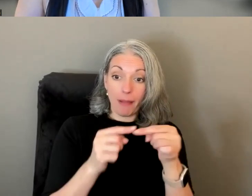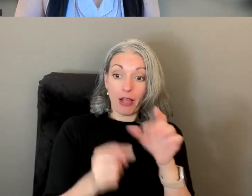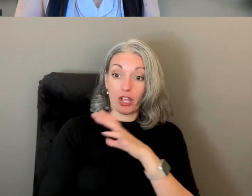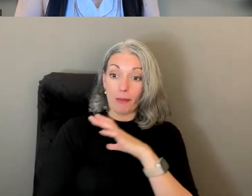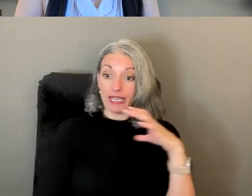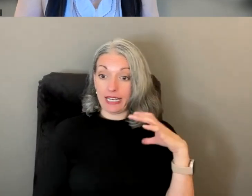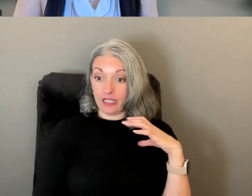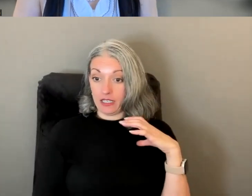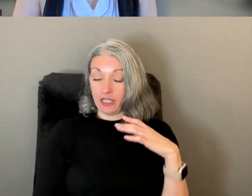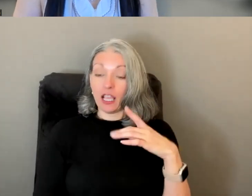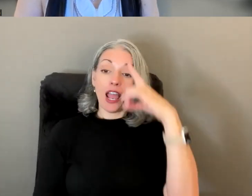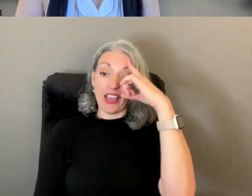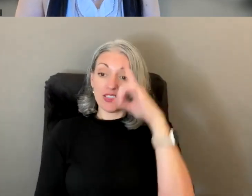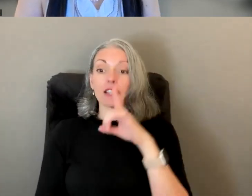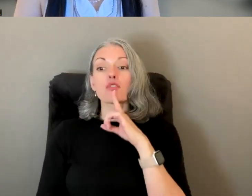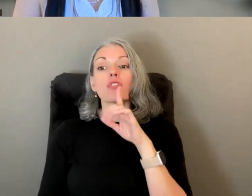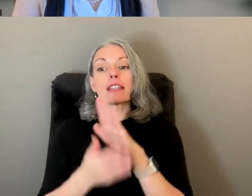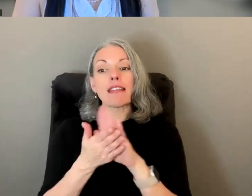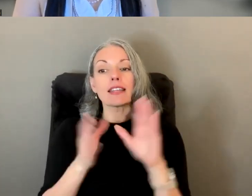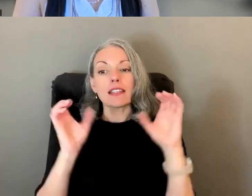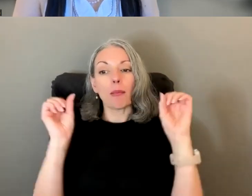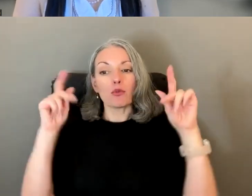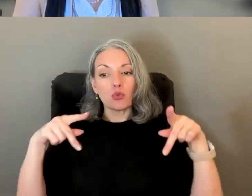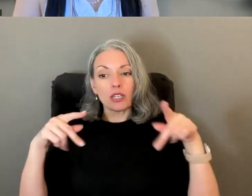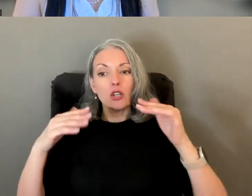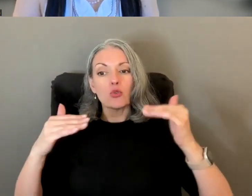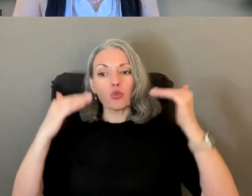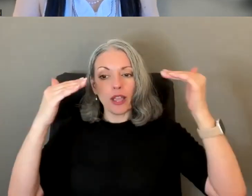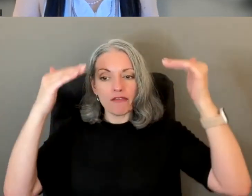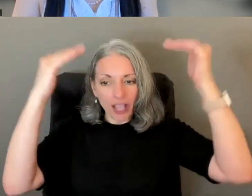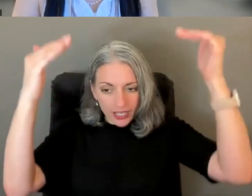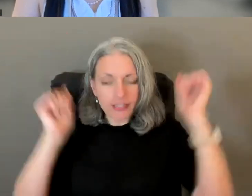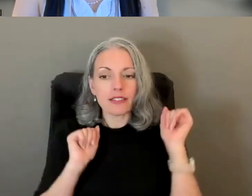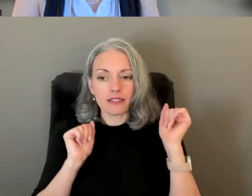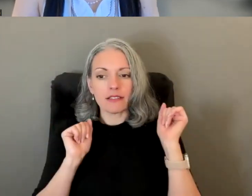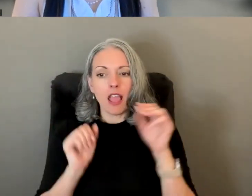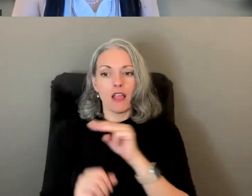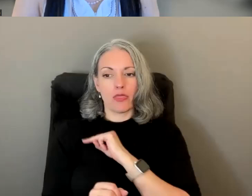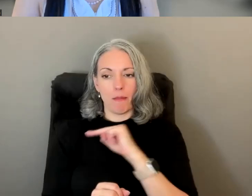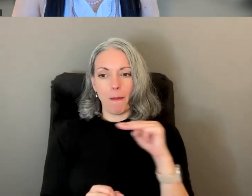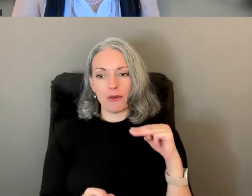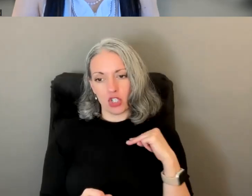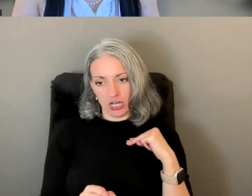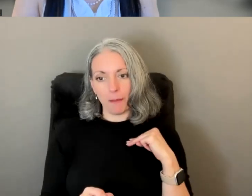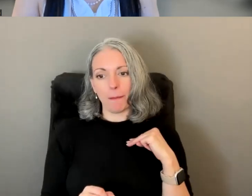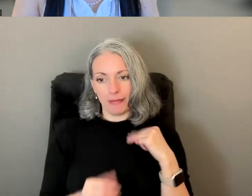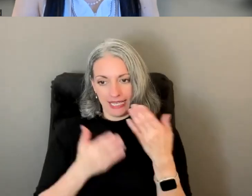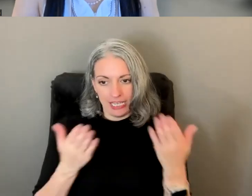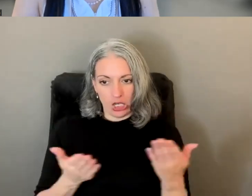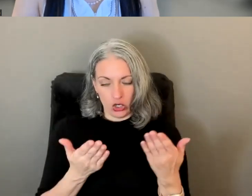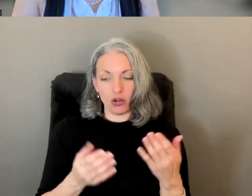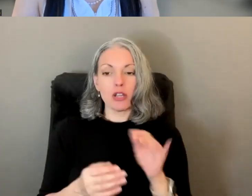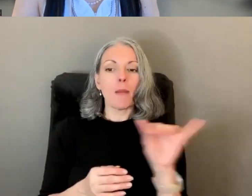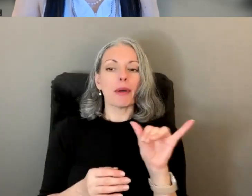this is really a nice opportunity to advance the membership of our committee, if that's possible, but